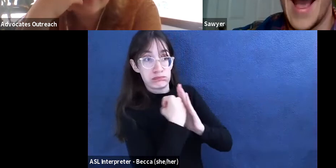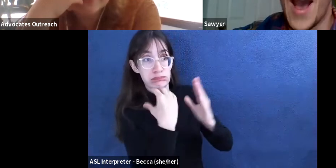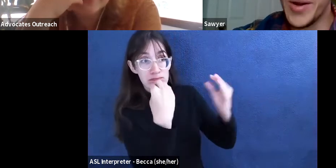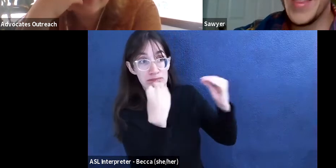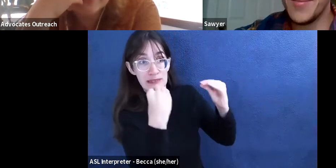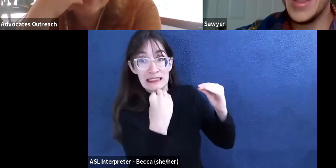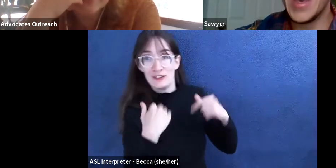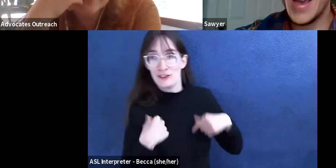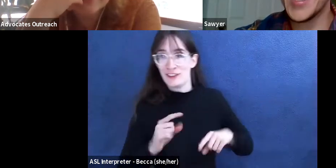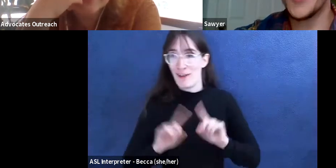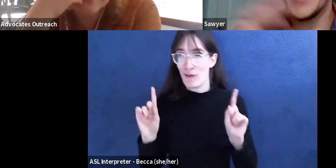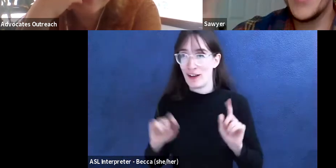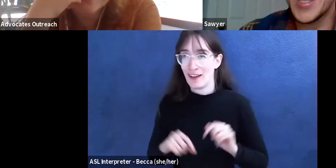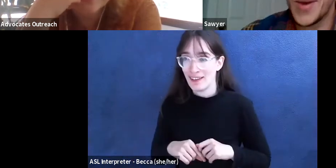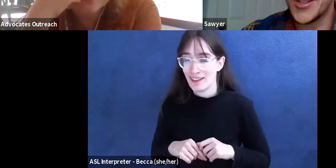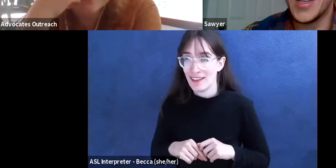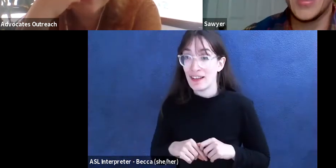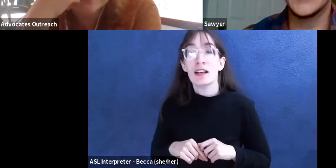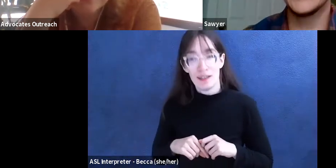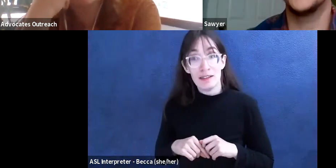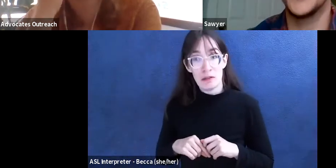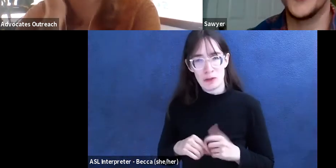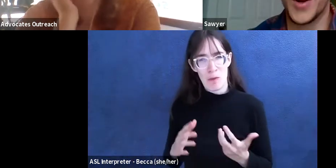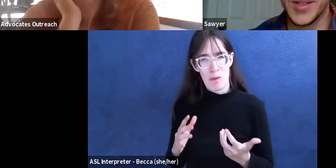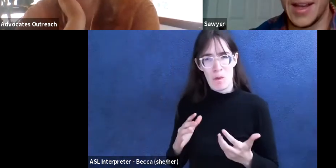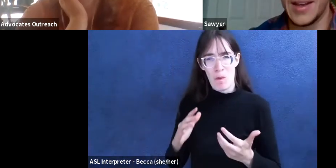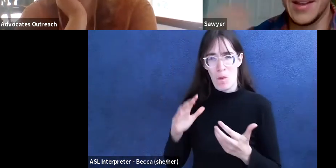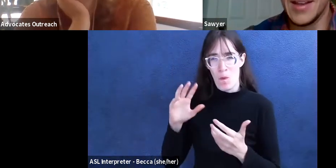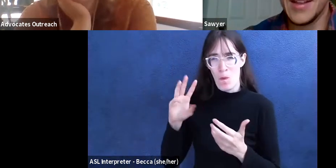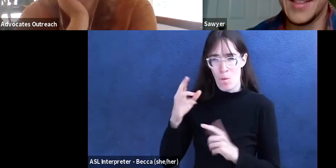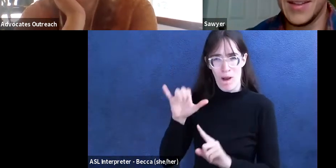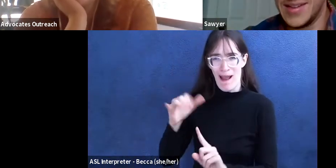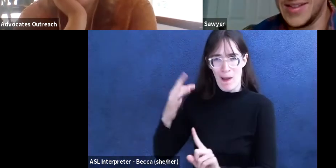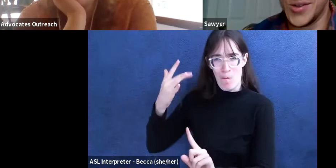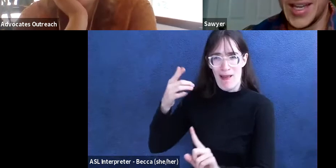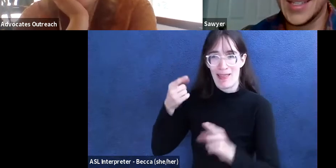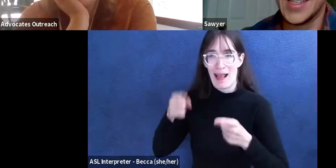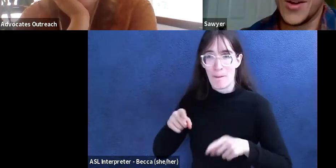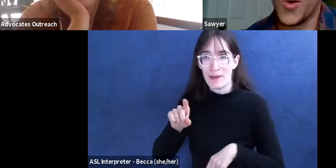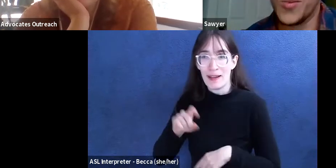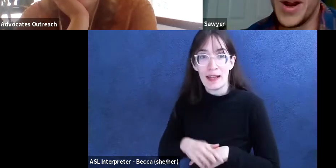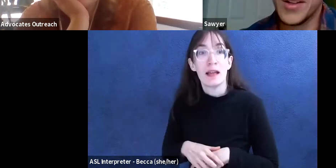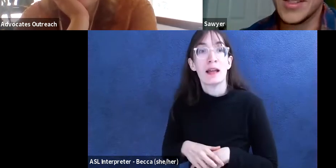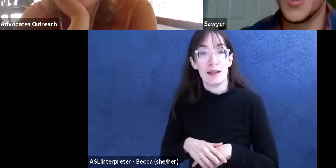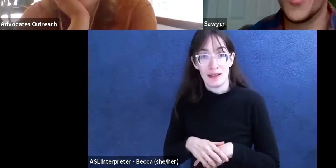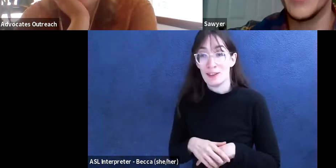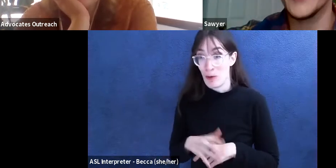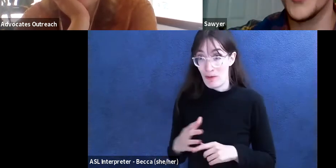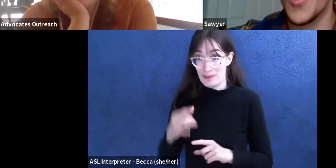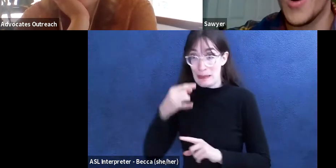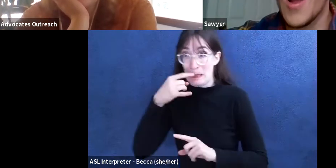and you know, we want our kids to know like there's nothing wrong with you, and you can come to us with questions, and you